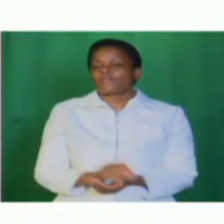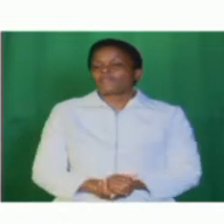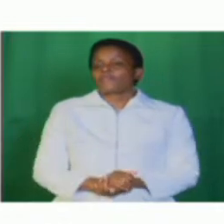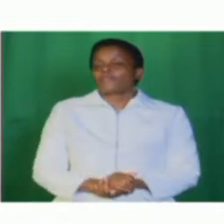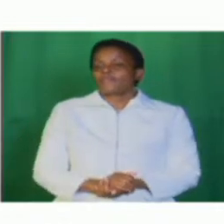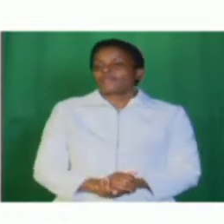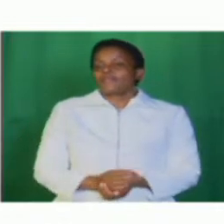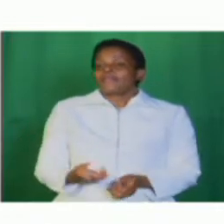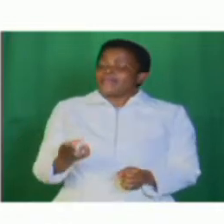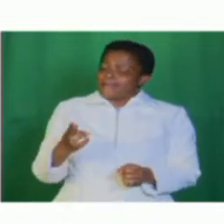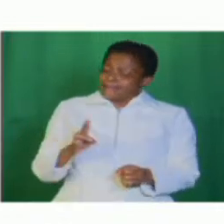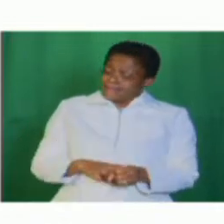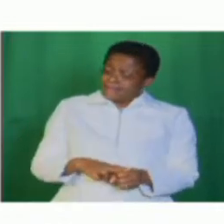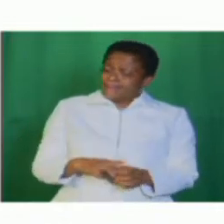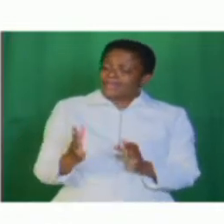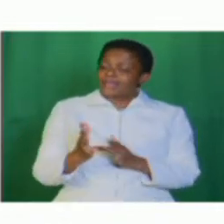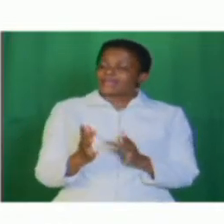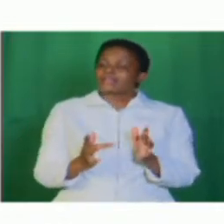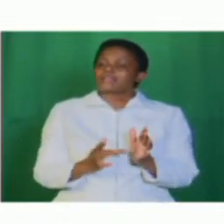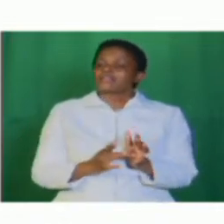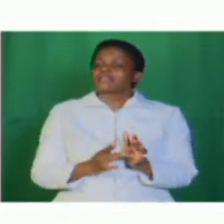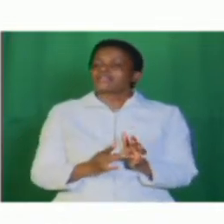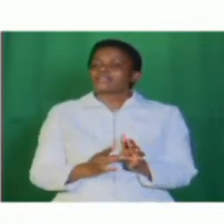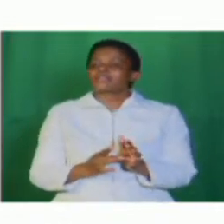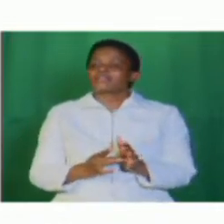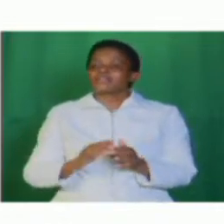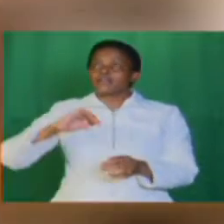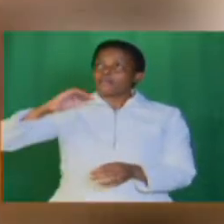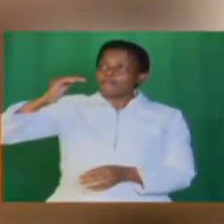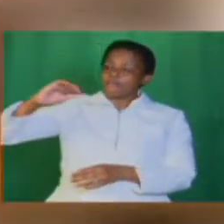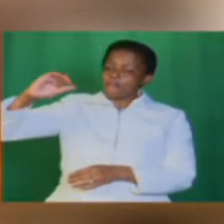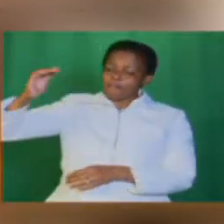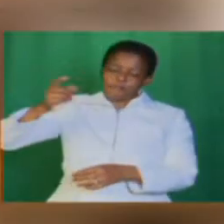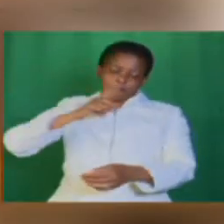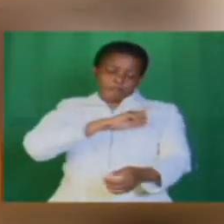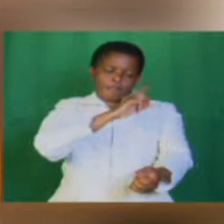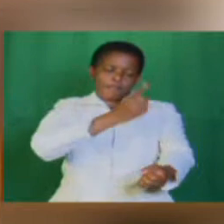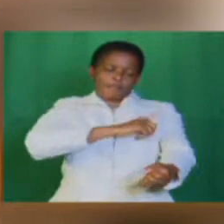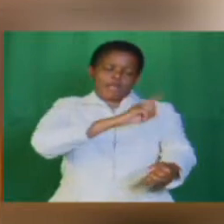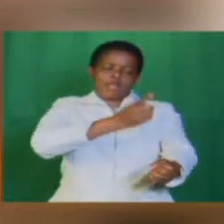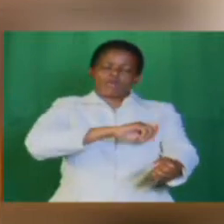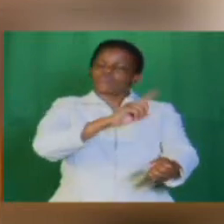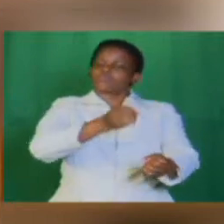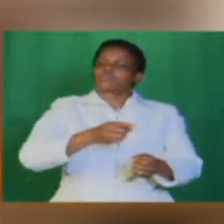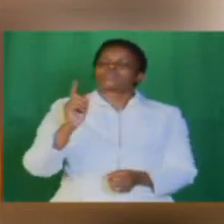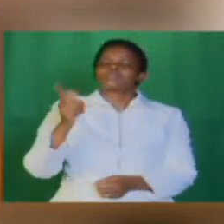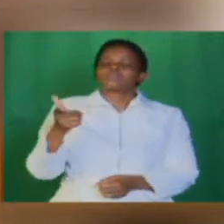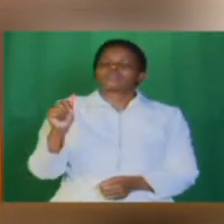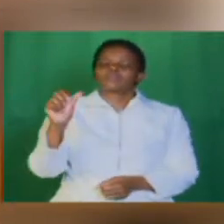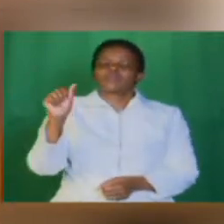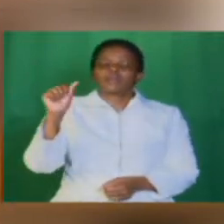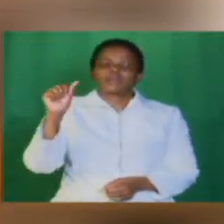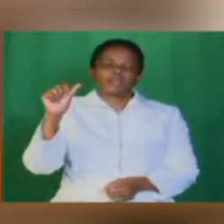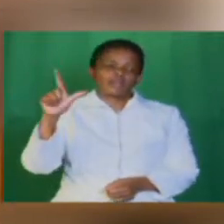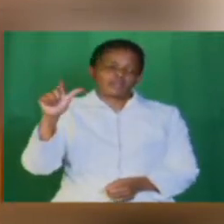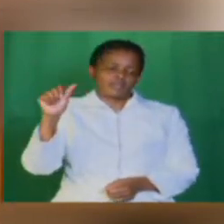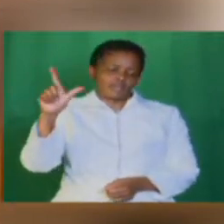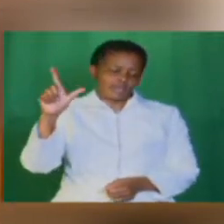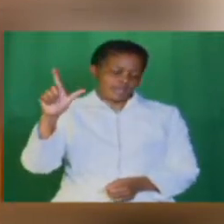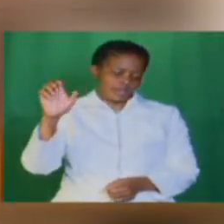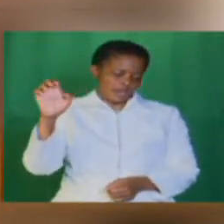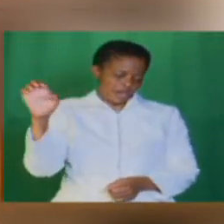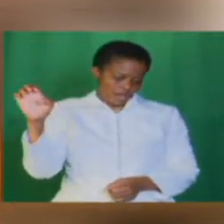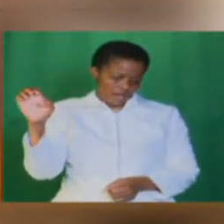his disciples in the mountain in Galilee. When Jesus Christ met with Mary